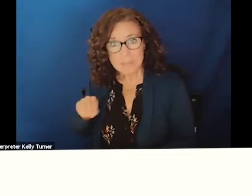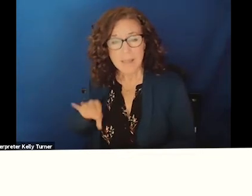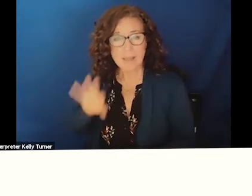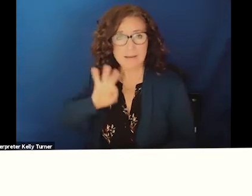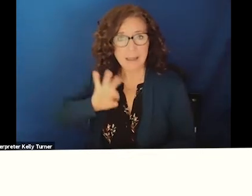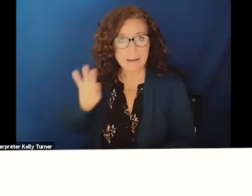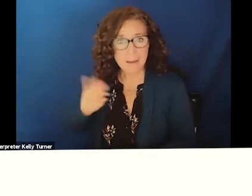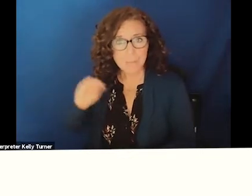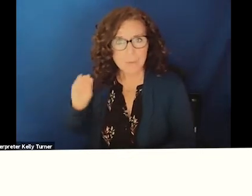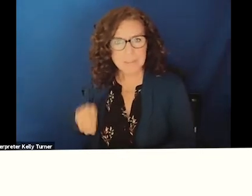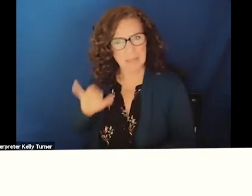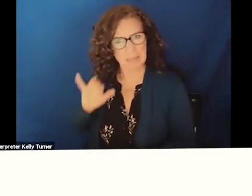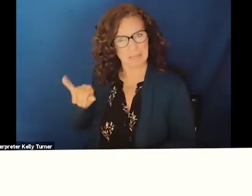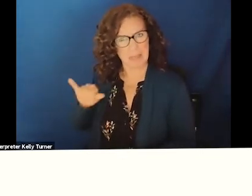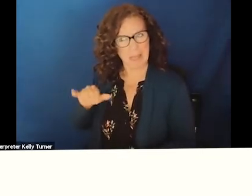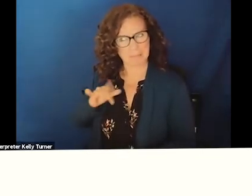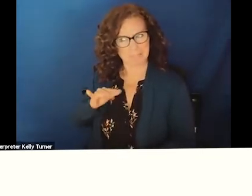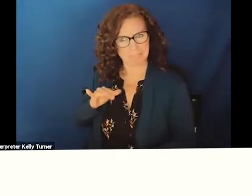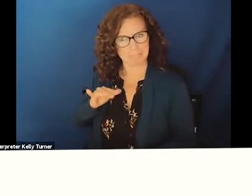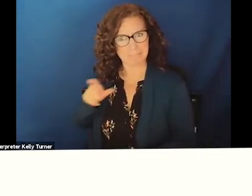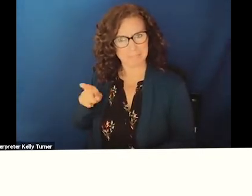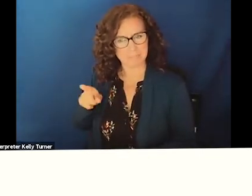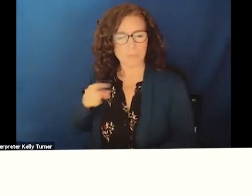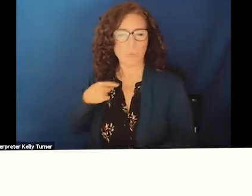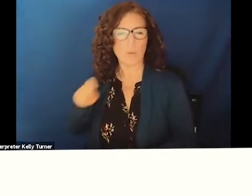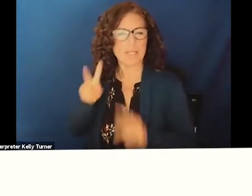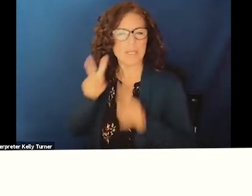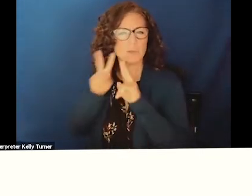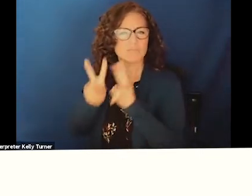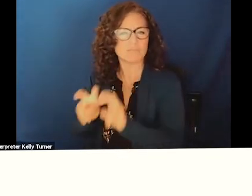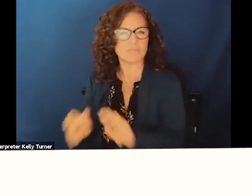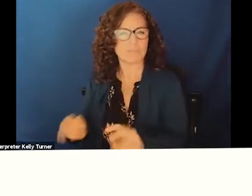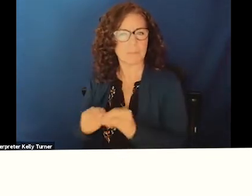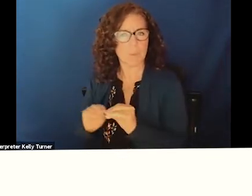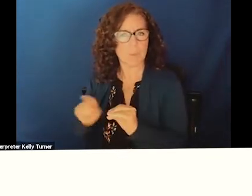there's something there, but we need to dive more into it. But